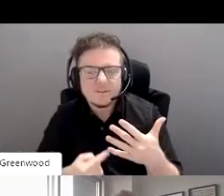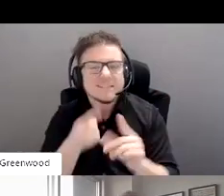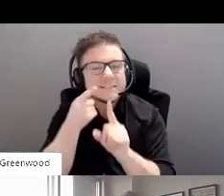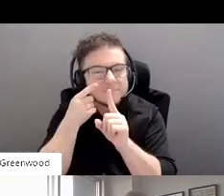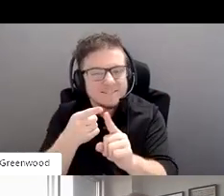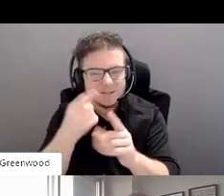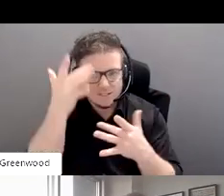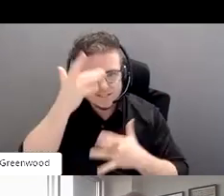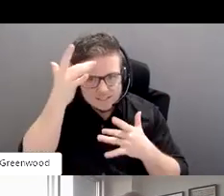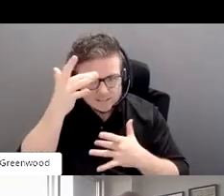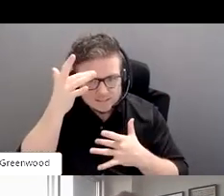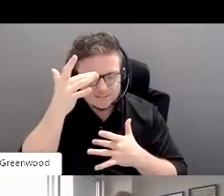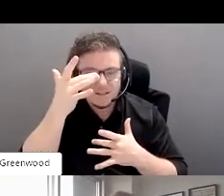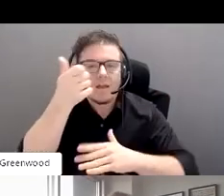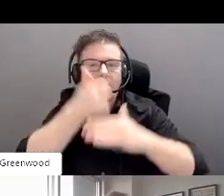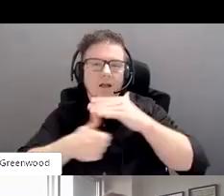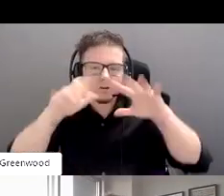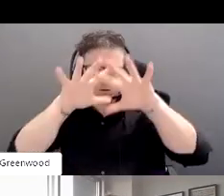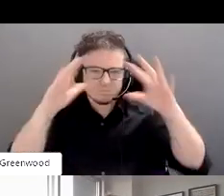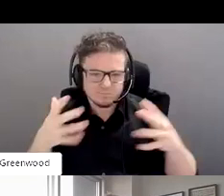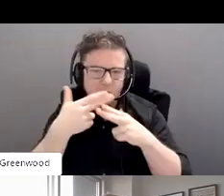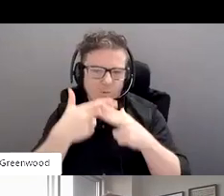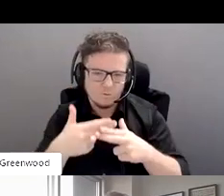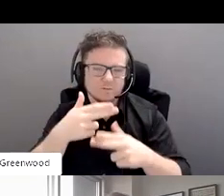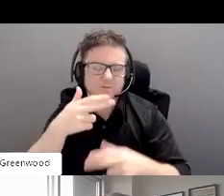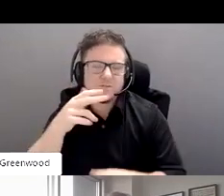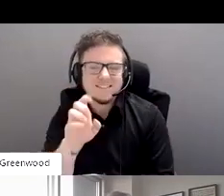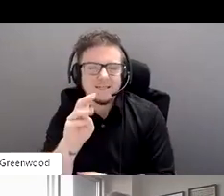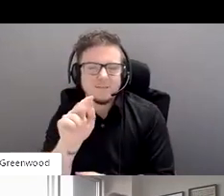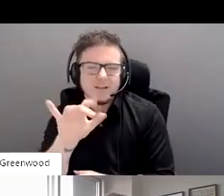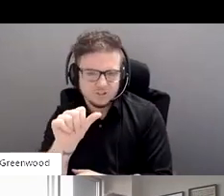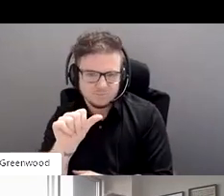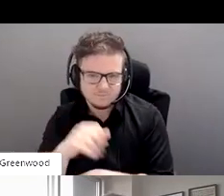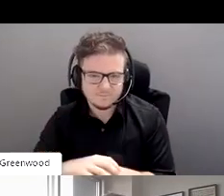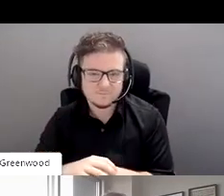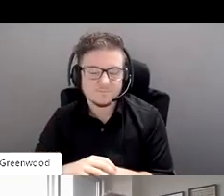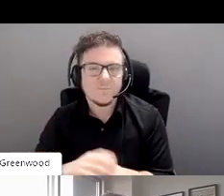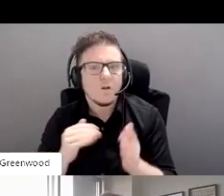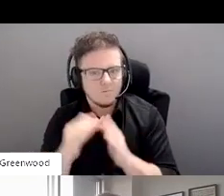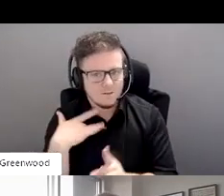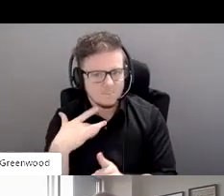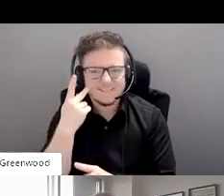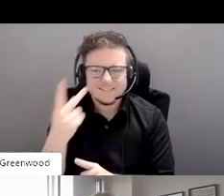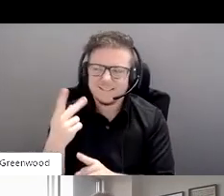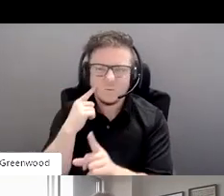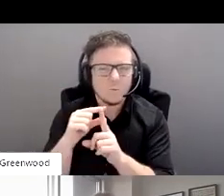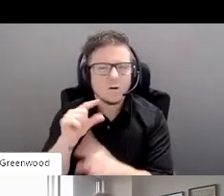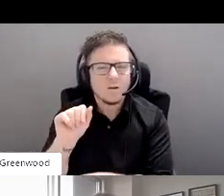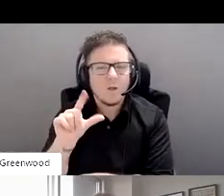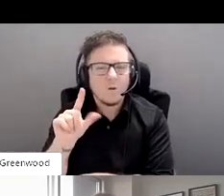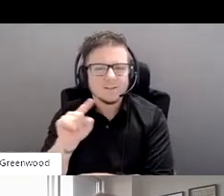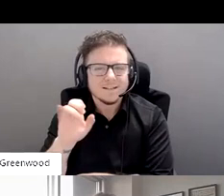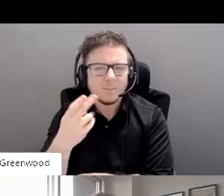diseases, with dementia again being that overall term. And you'll often see Alzheimer's disease or Alzheimer's